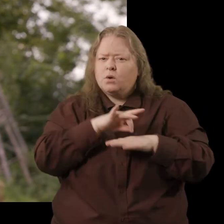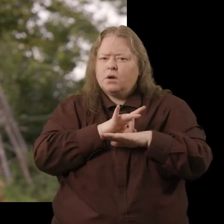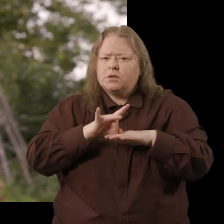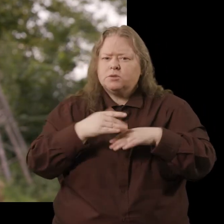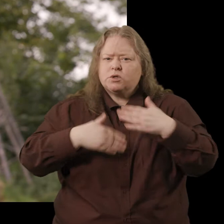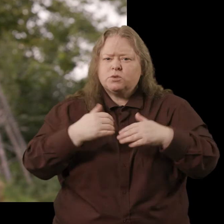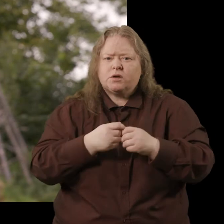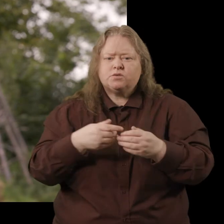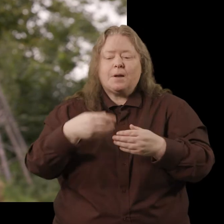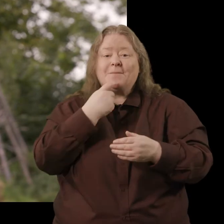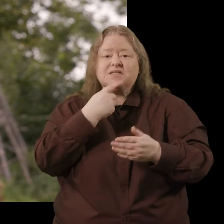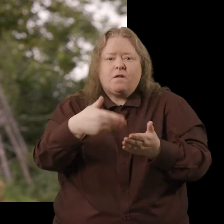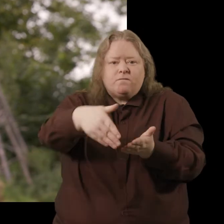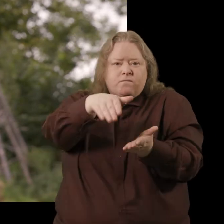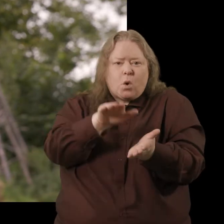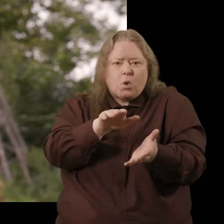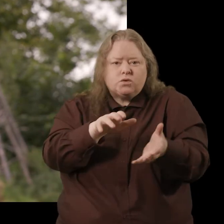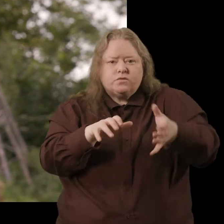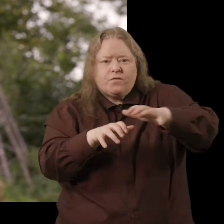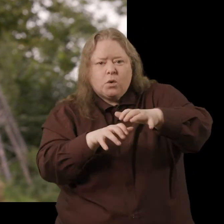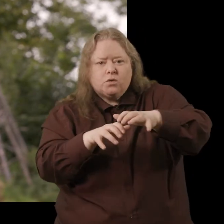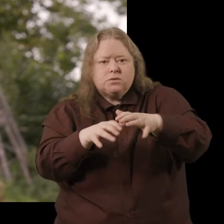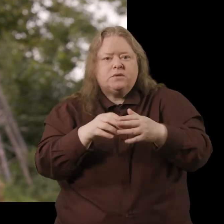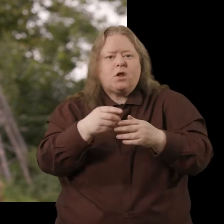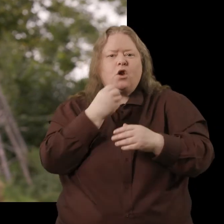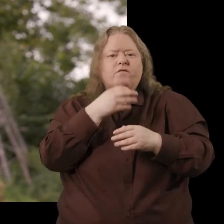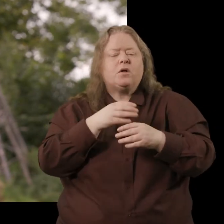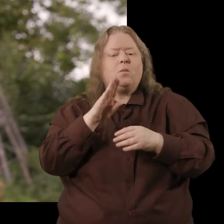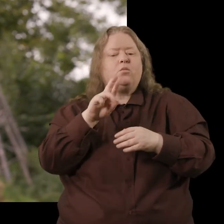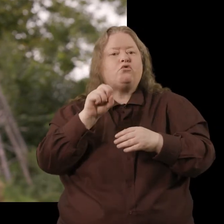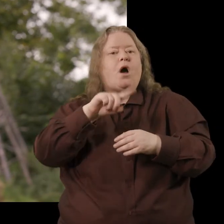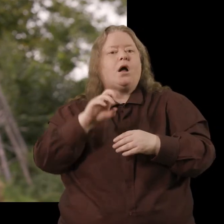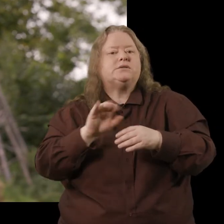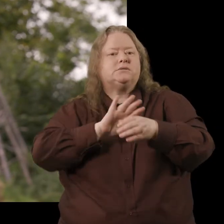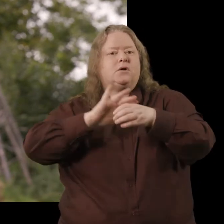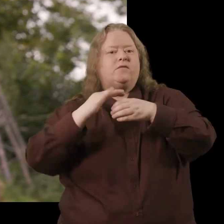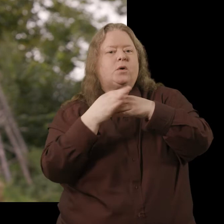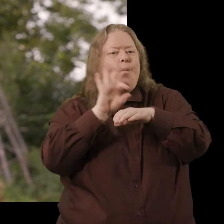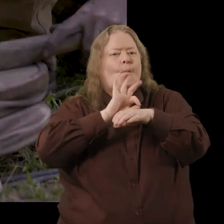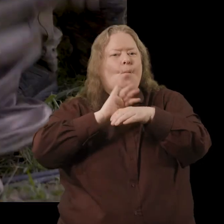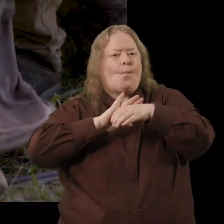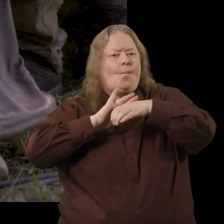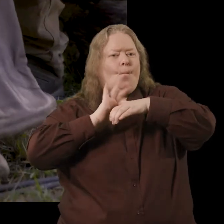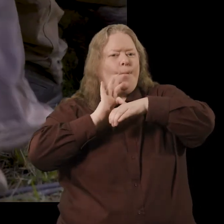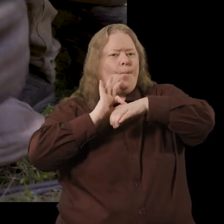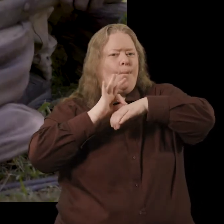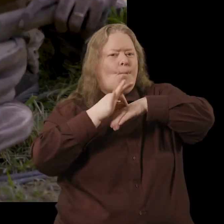got to fold the metal and then covered in this lovely coating of bronze, very thin surrounding